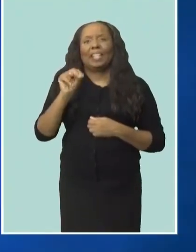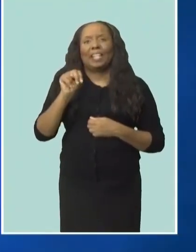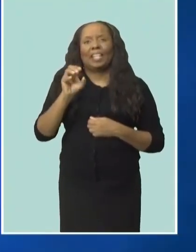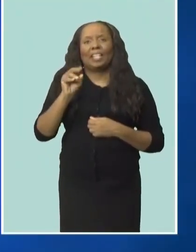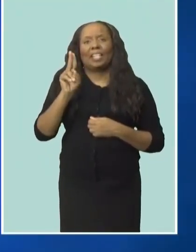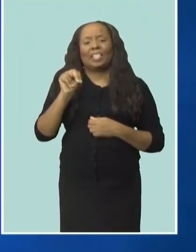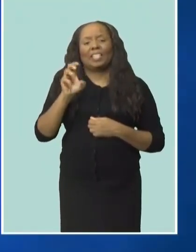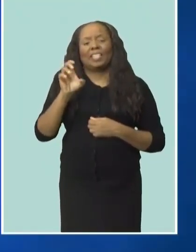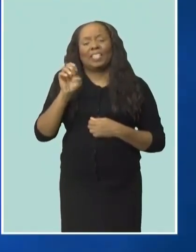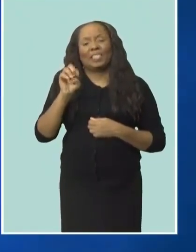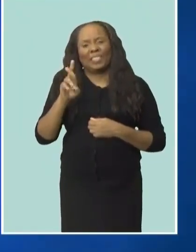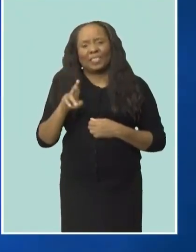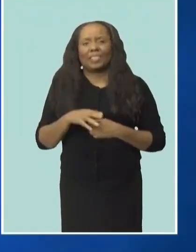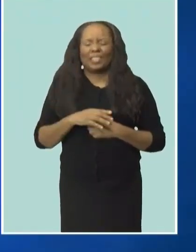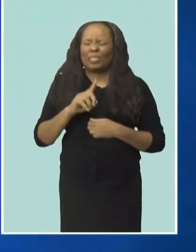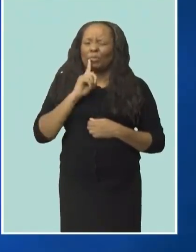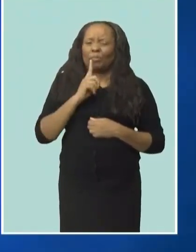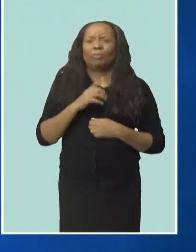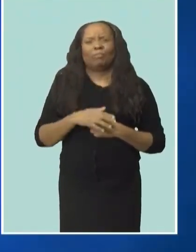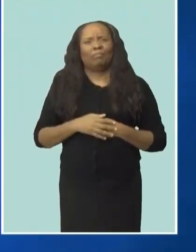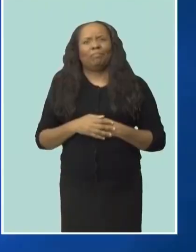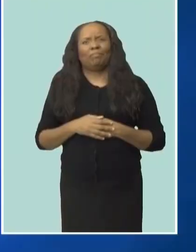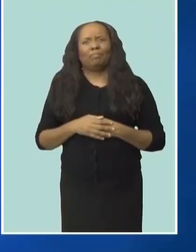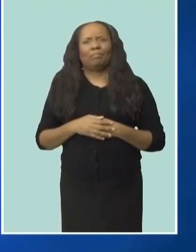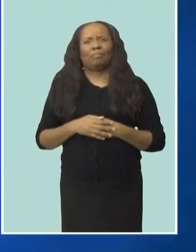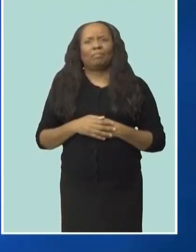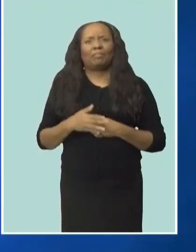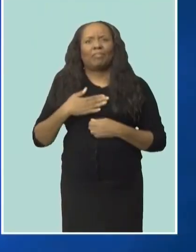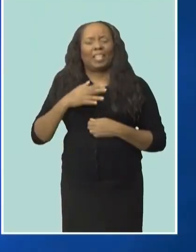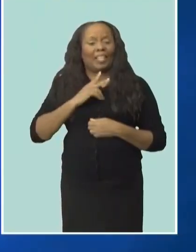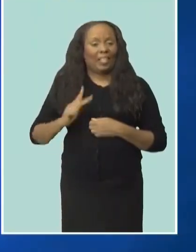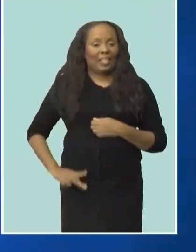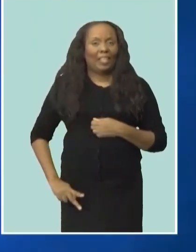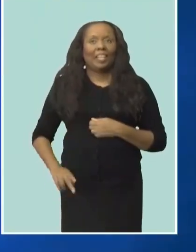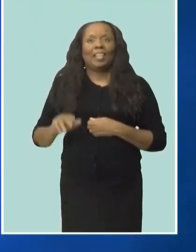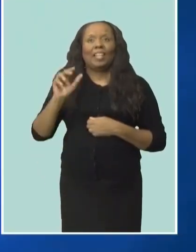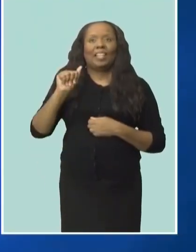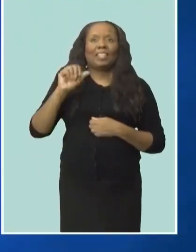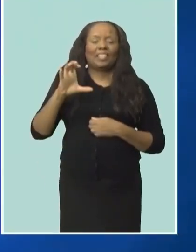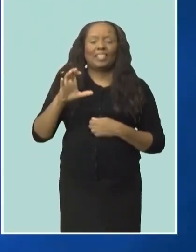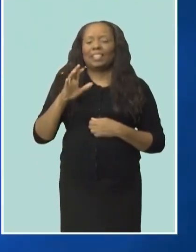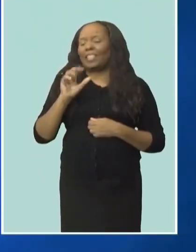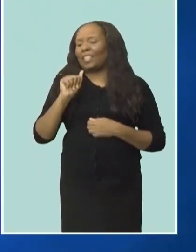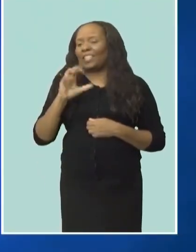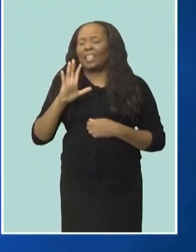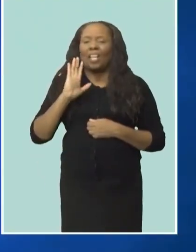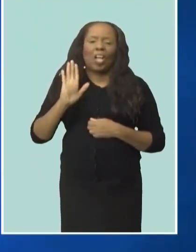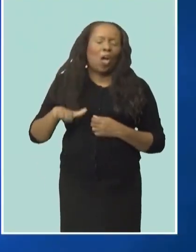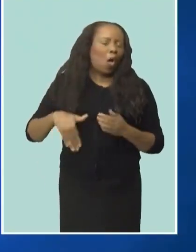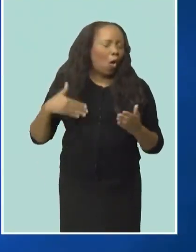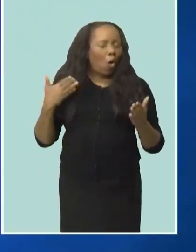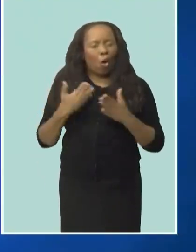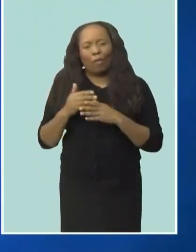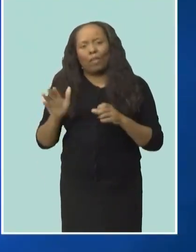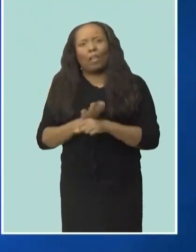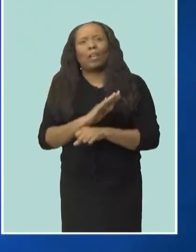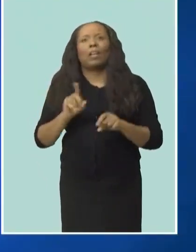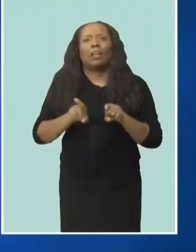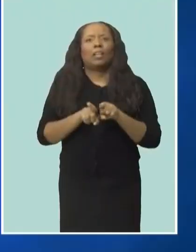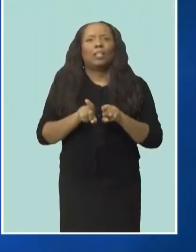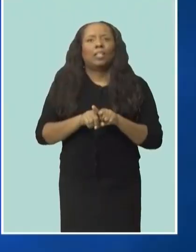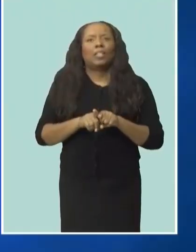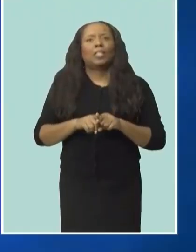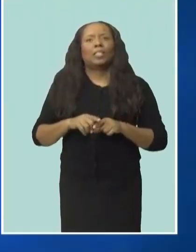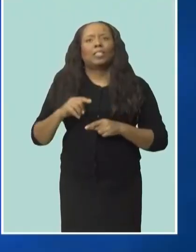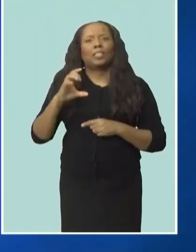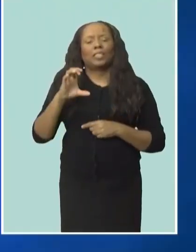it's a true song. My king tonight is Adrian Clark. Adrian Clark all the way, but also Crystal.